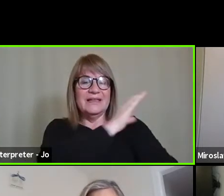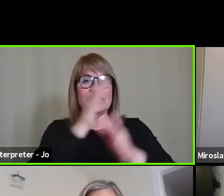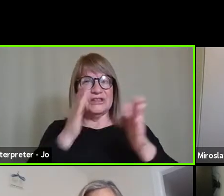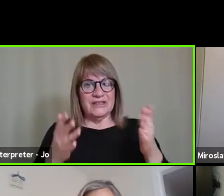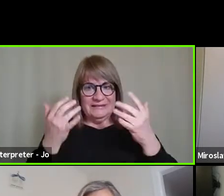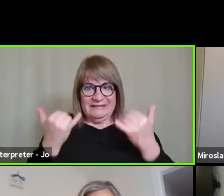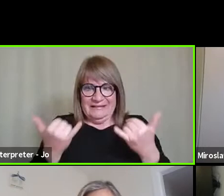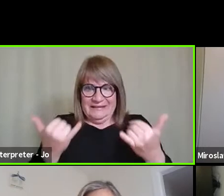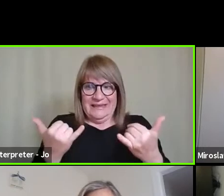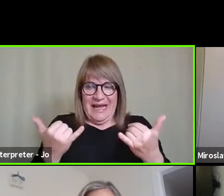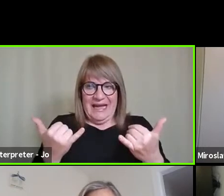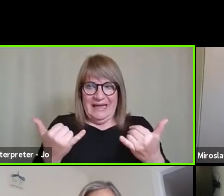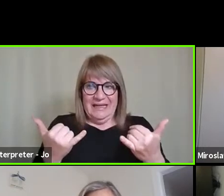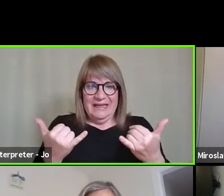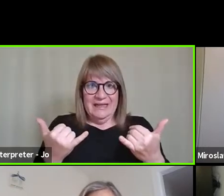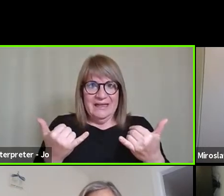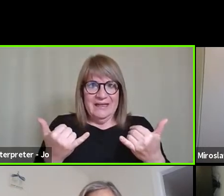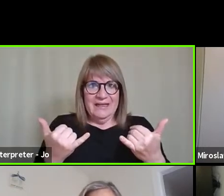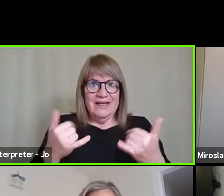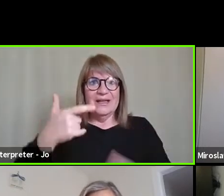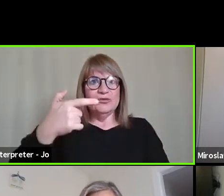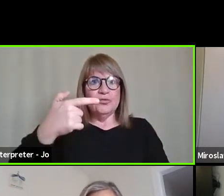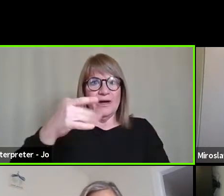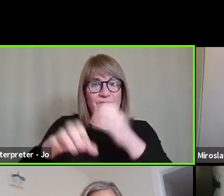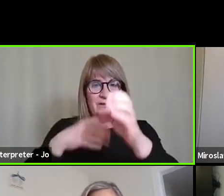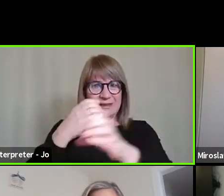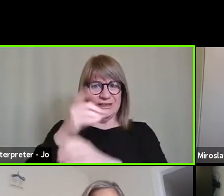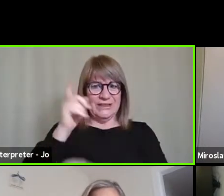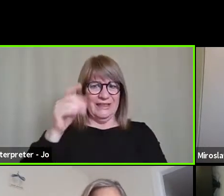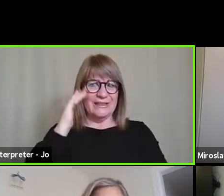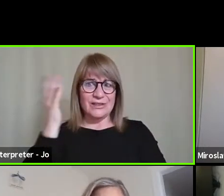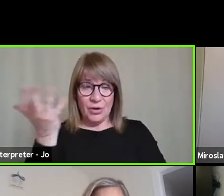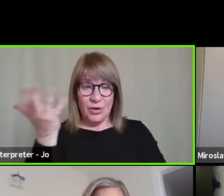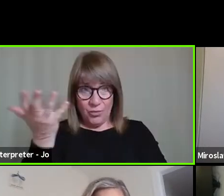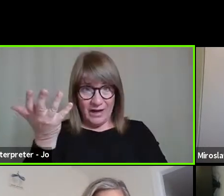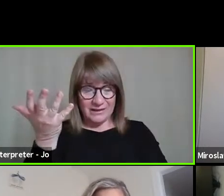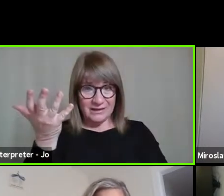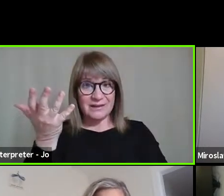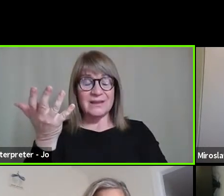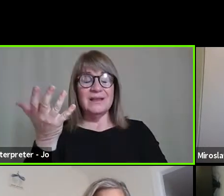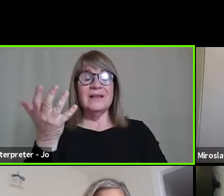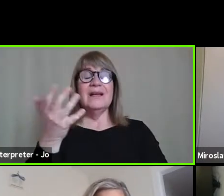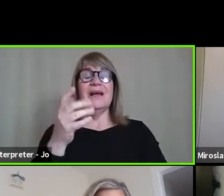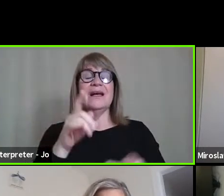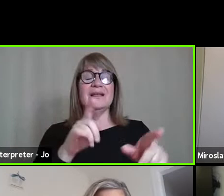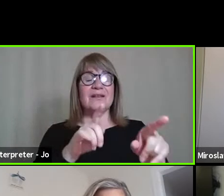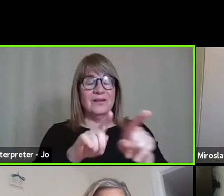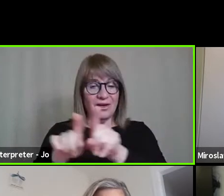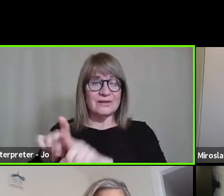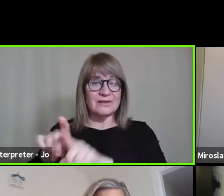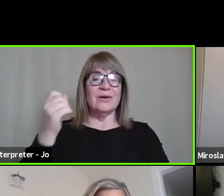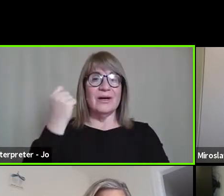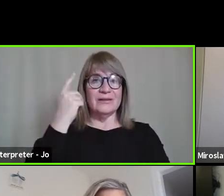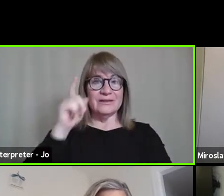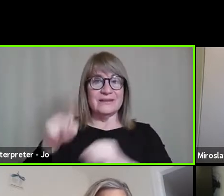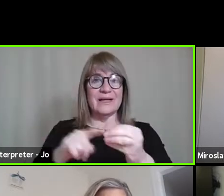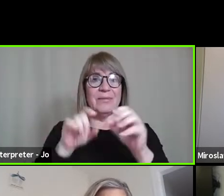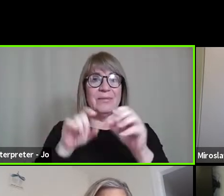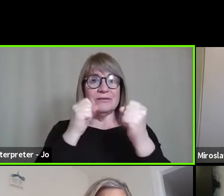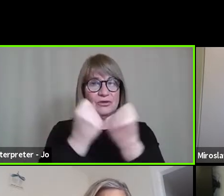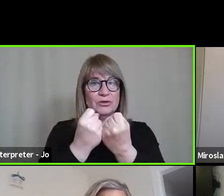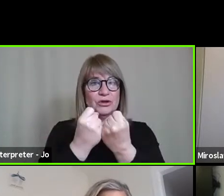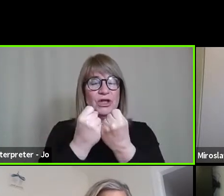century needs to know and then also thinking about the practices of uh social humility cultural humility and moving